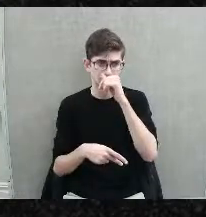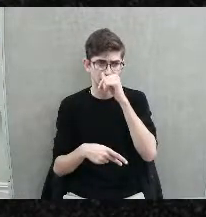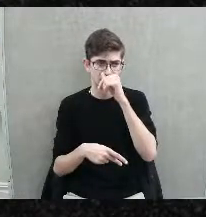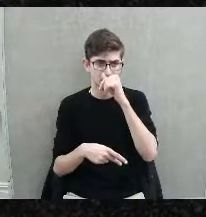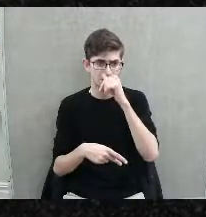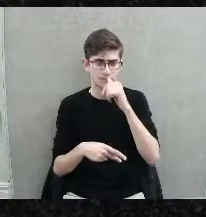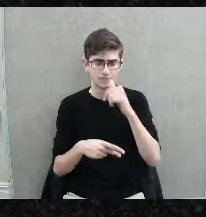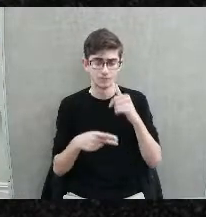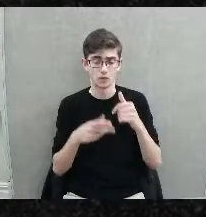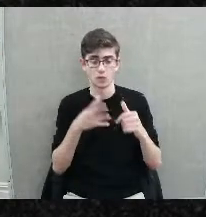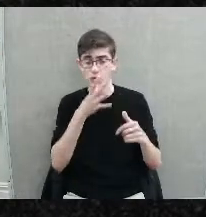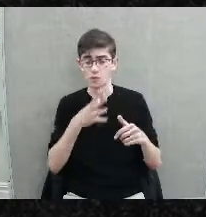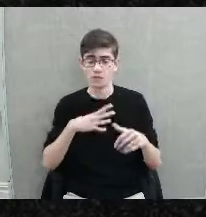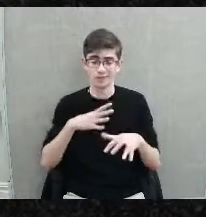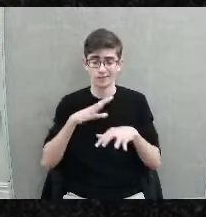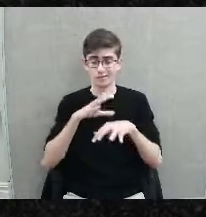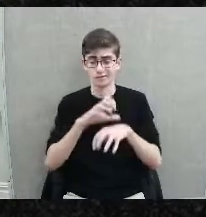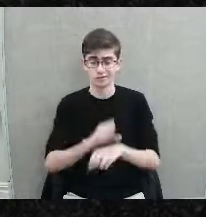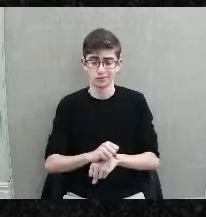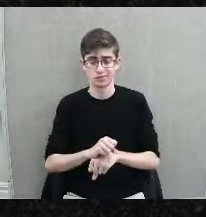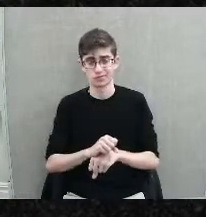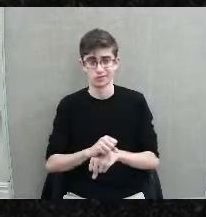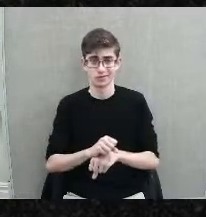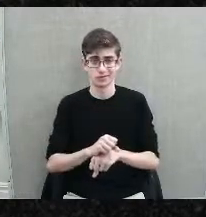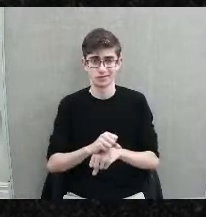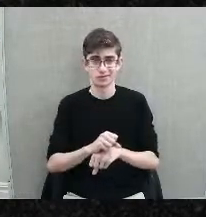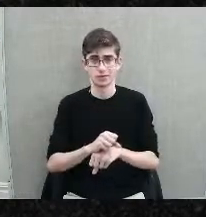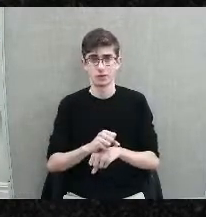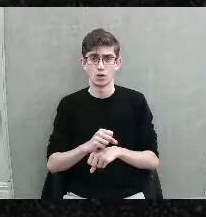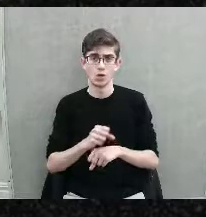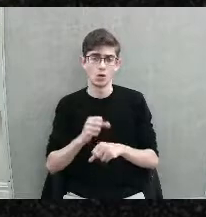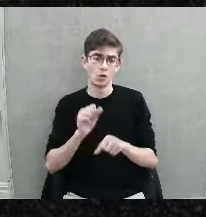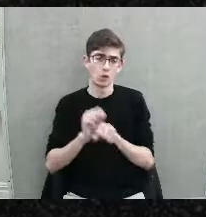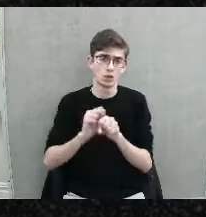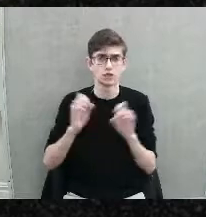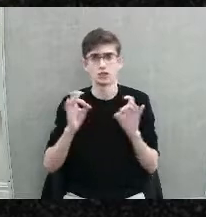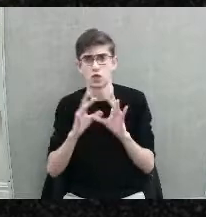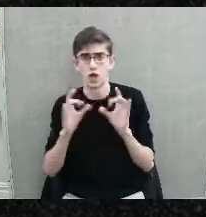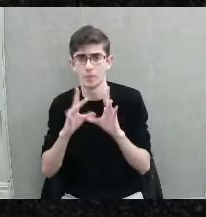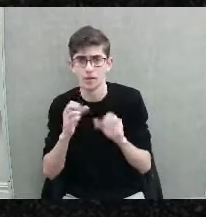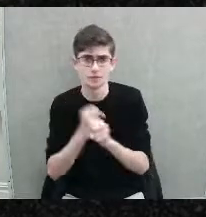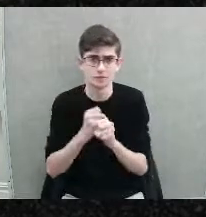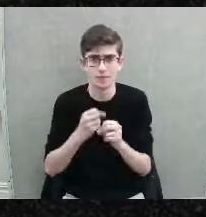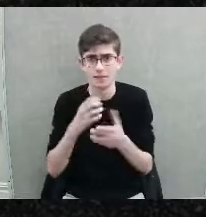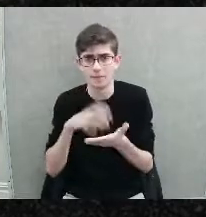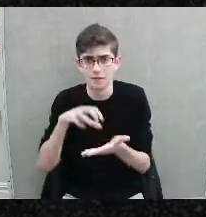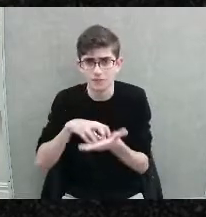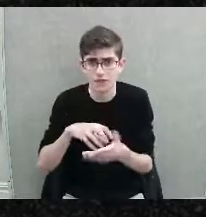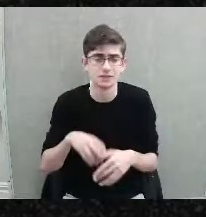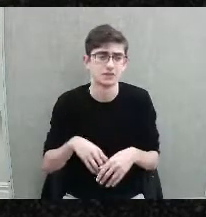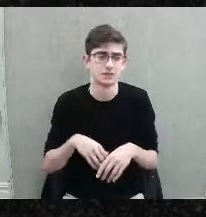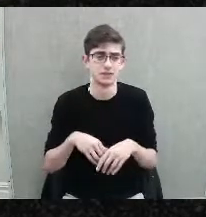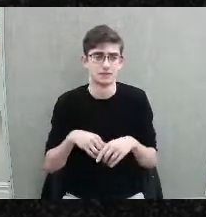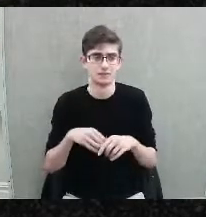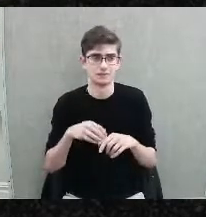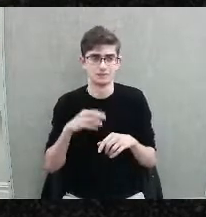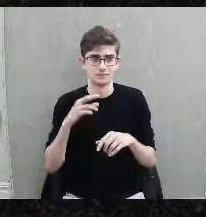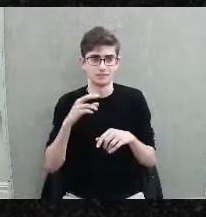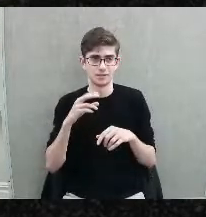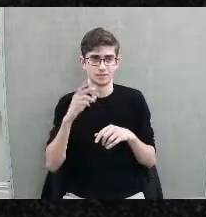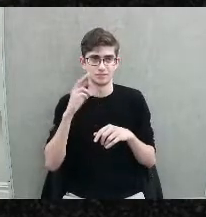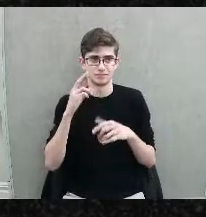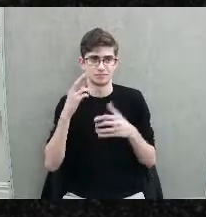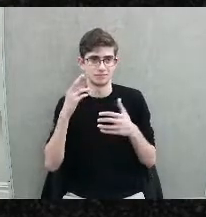women often to make muffins for Starbucks or to serve drinks and food, and people had these jobs in the first place and didn't like them, and